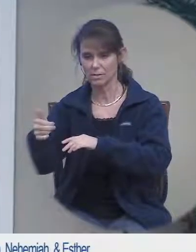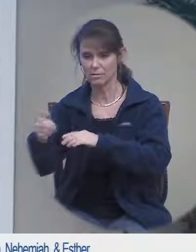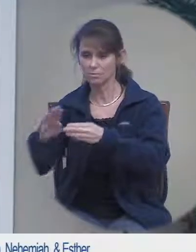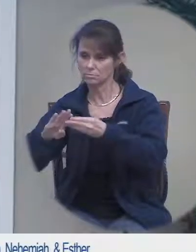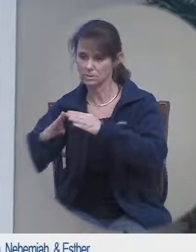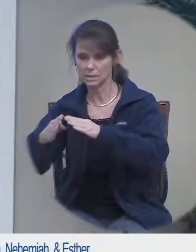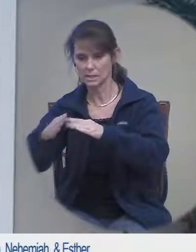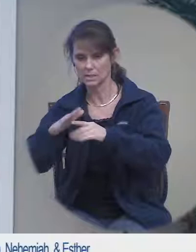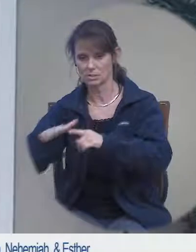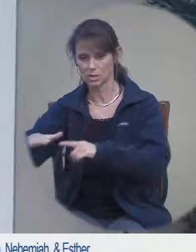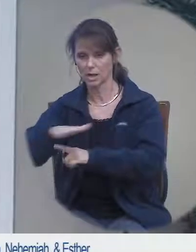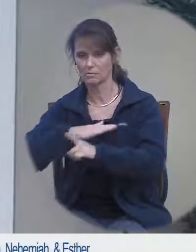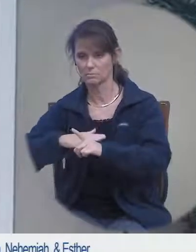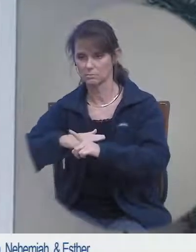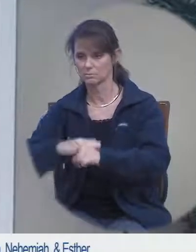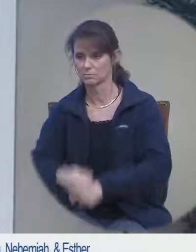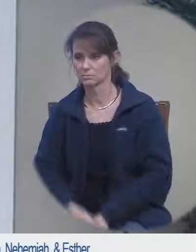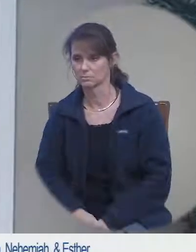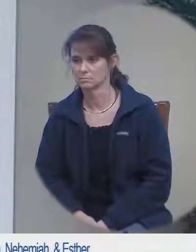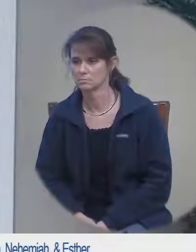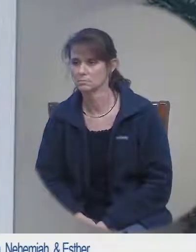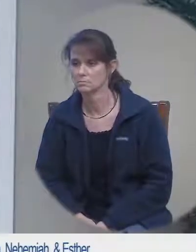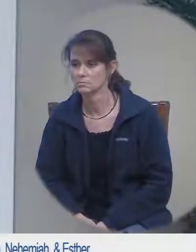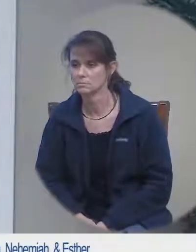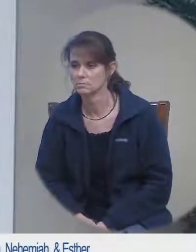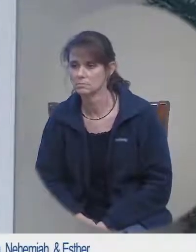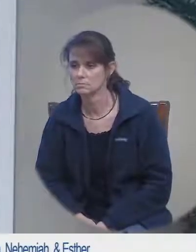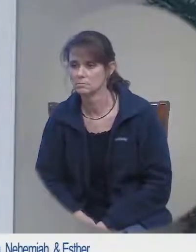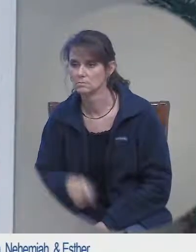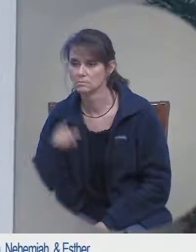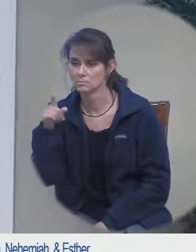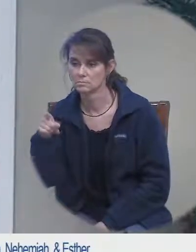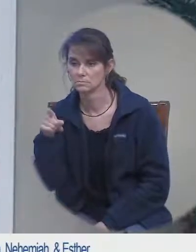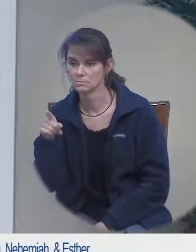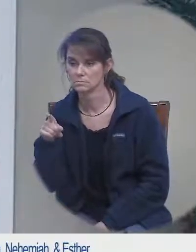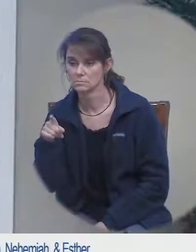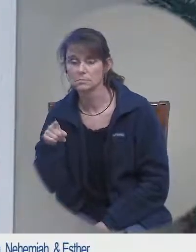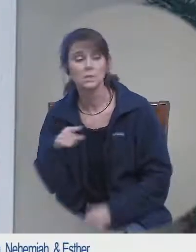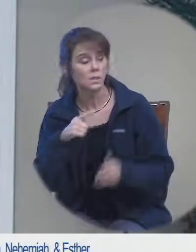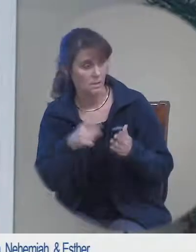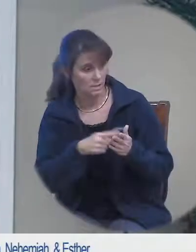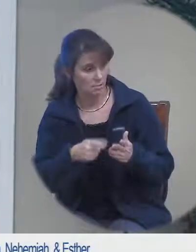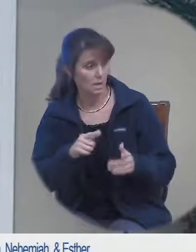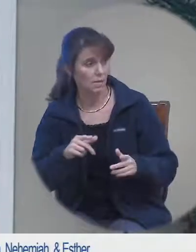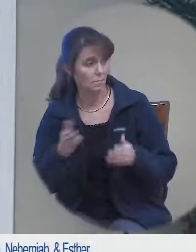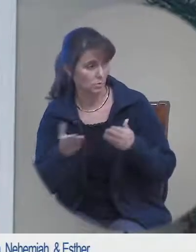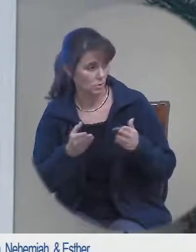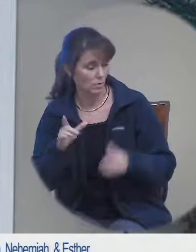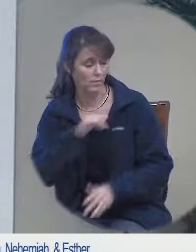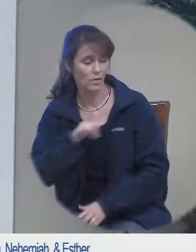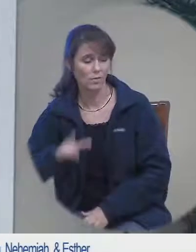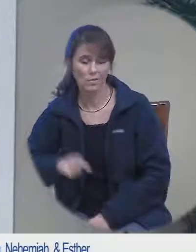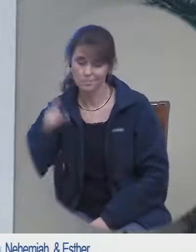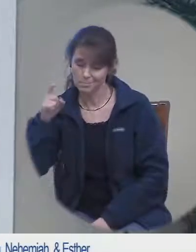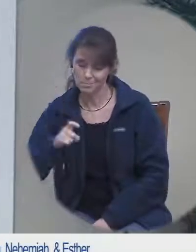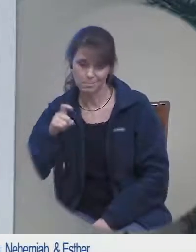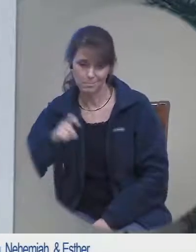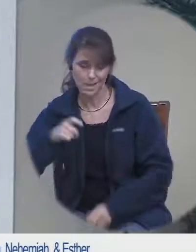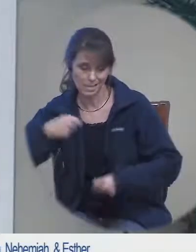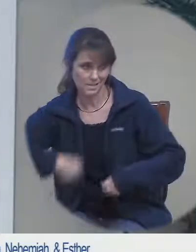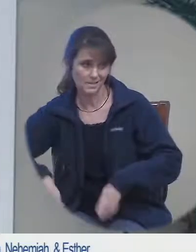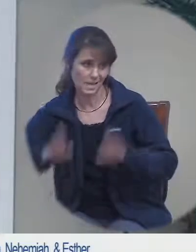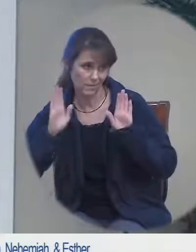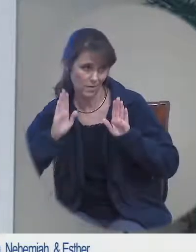anything else? Mark? Well, the first part, you sort of talked about it. Sometimes in serving the Lord, we've got to make sacrifices. And we've got to do things for the